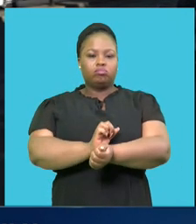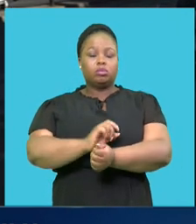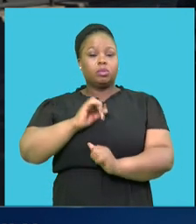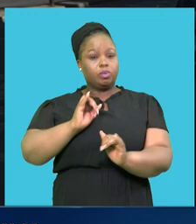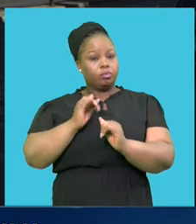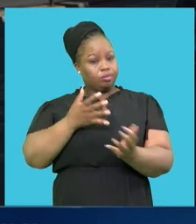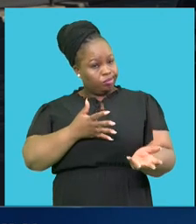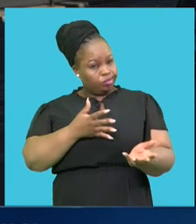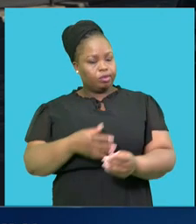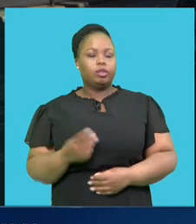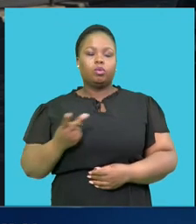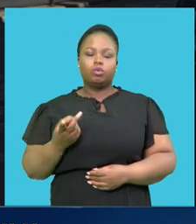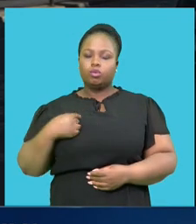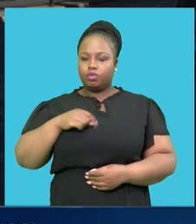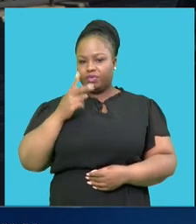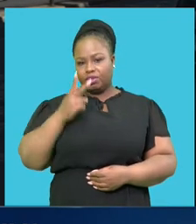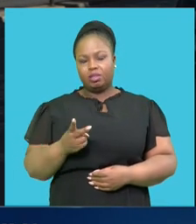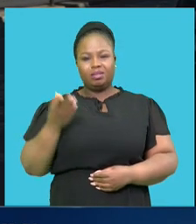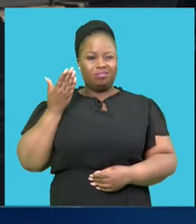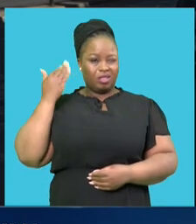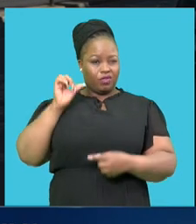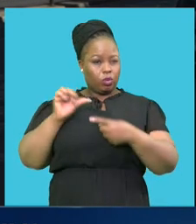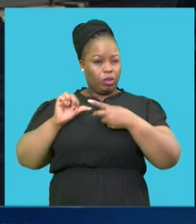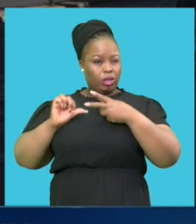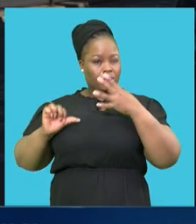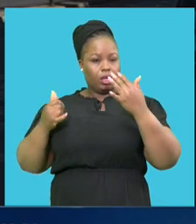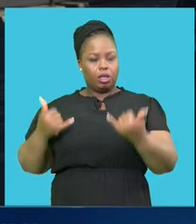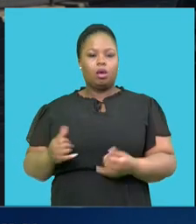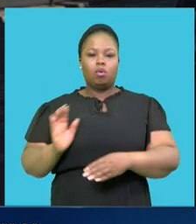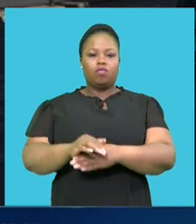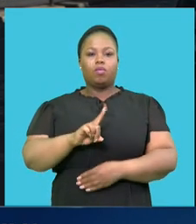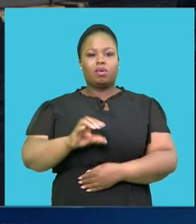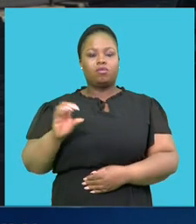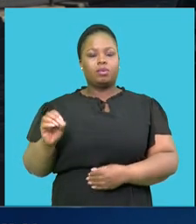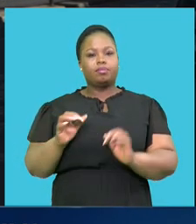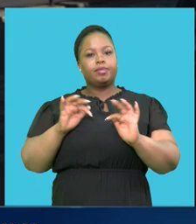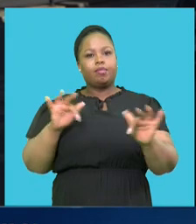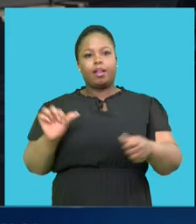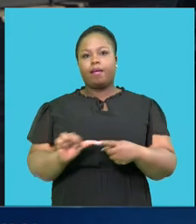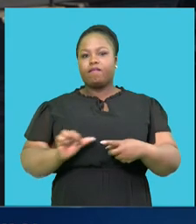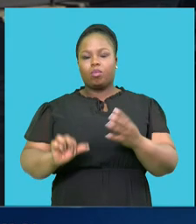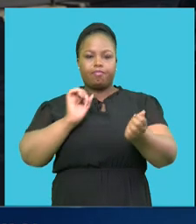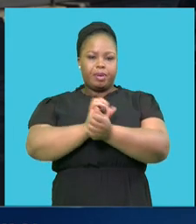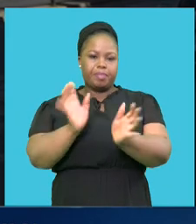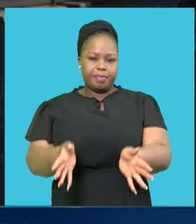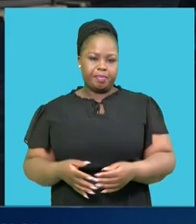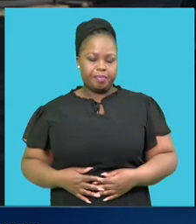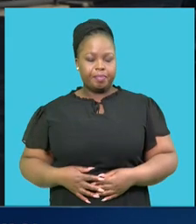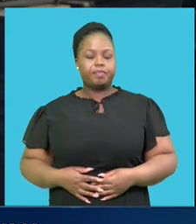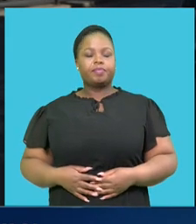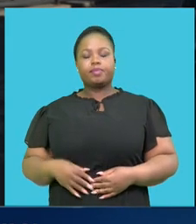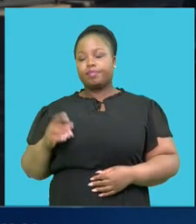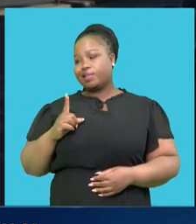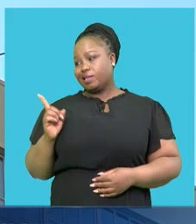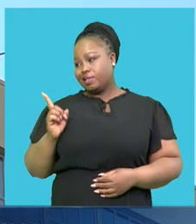serious offense. And we've seen that in the previous weeks, it's over 100 people every week that are arrested. Isithethi